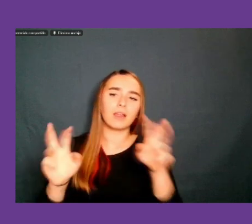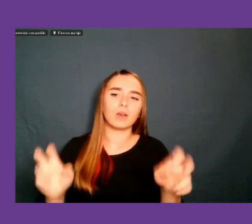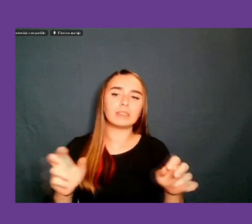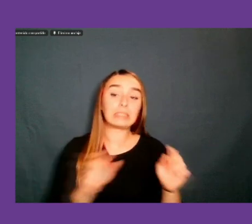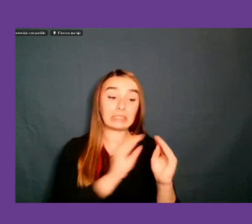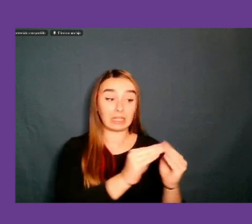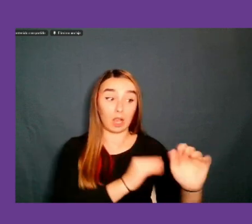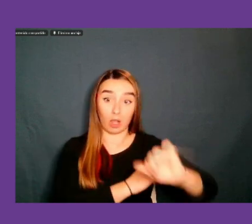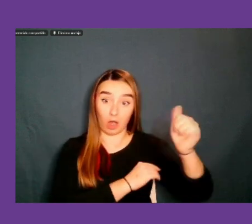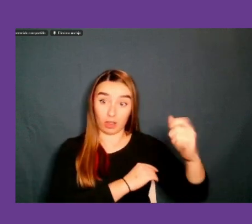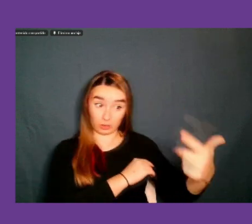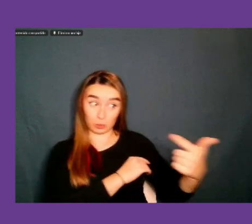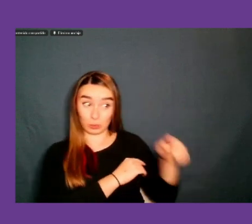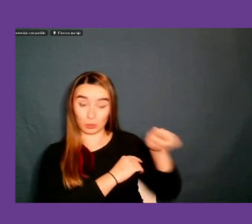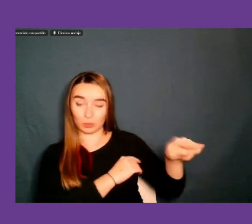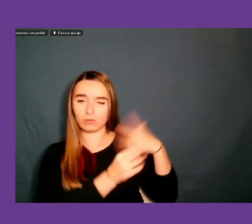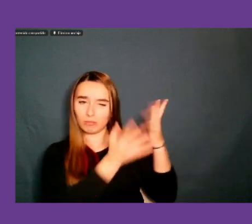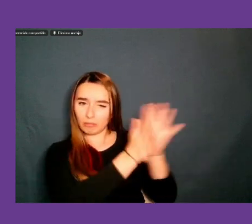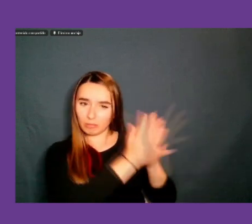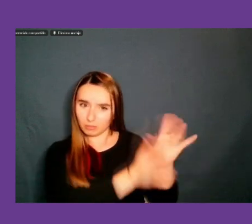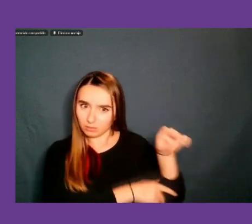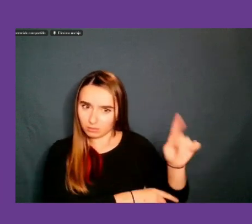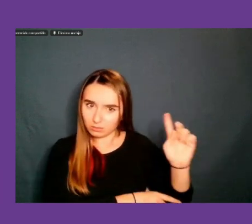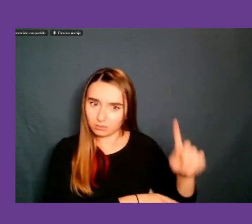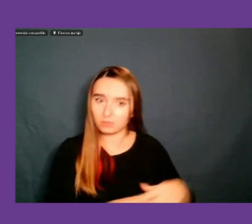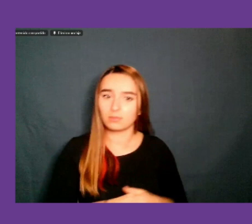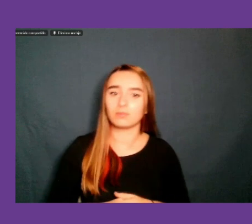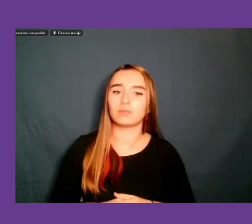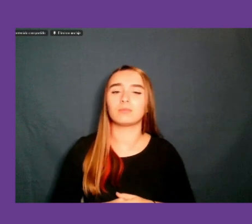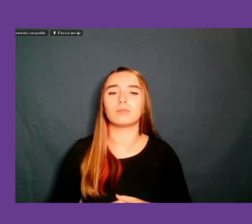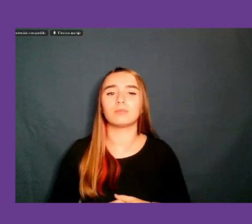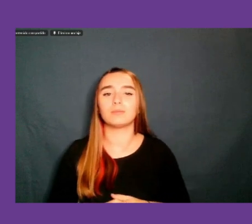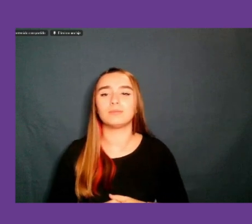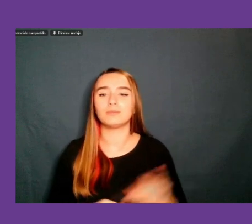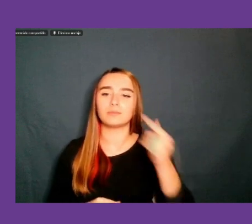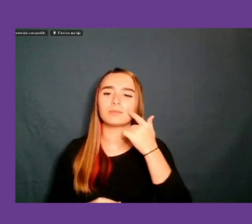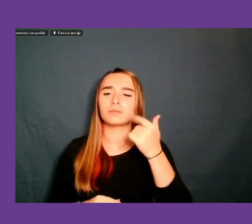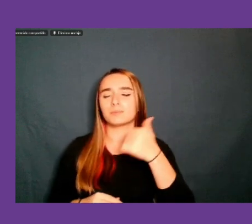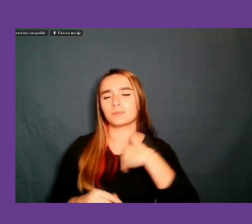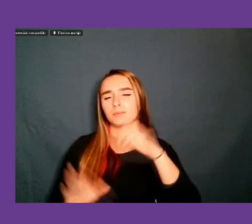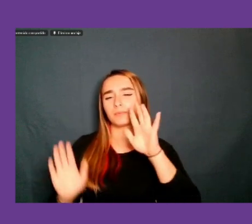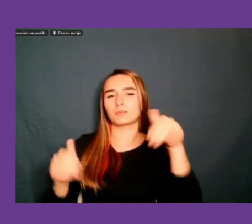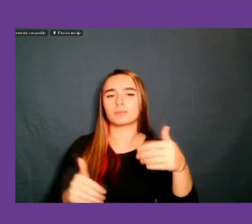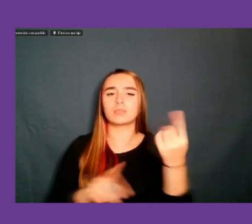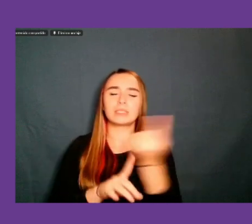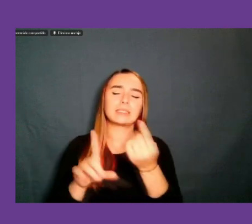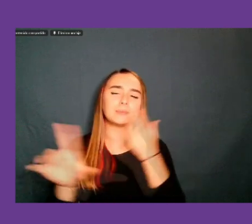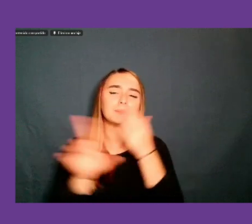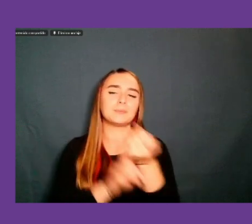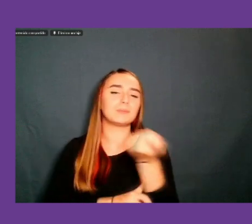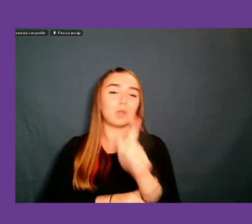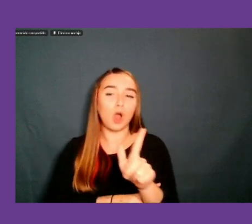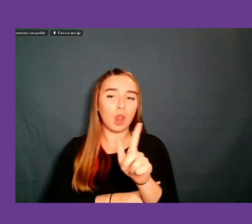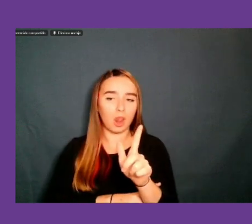standards. Yeah, I will focus maybe on the Design for All standard, and explain more